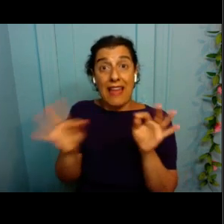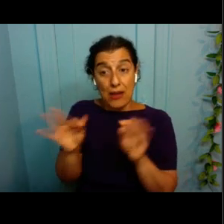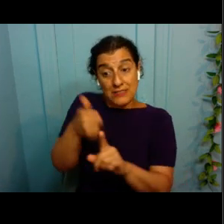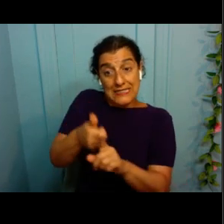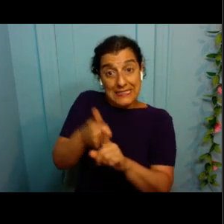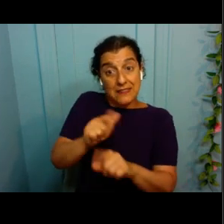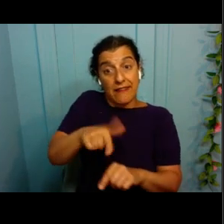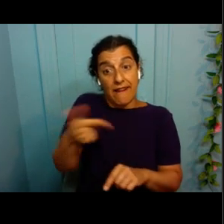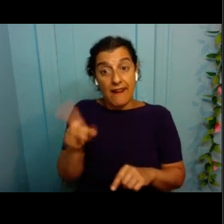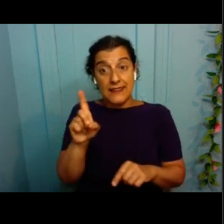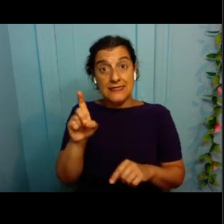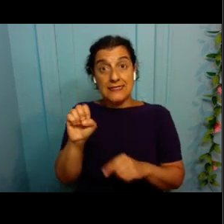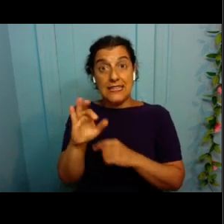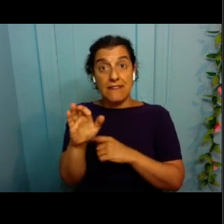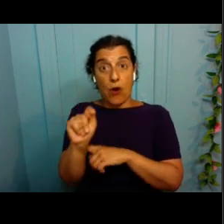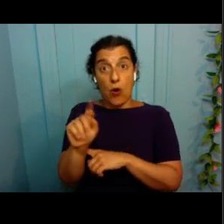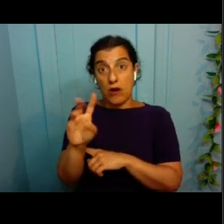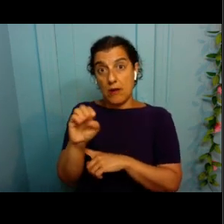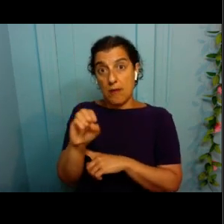default modality.